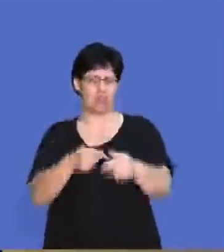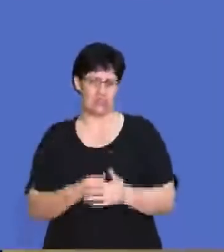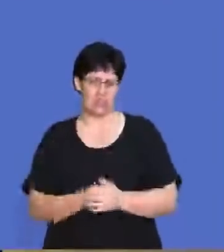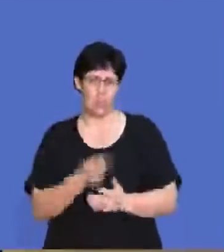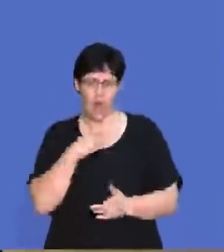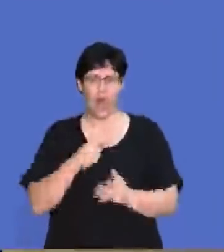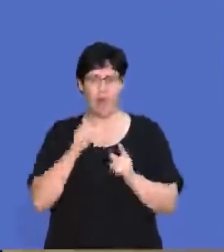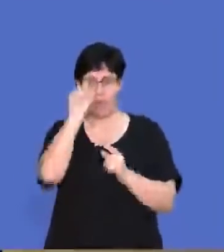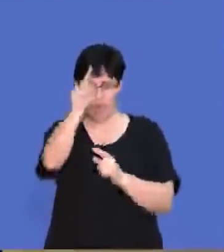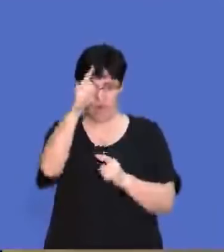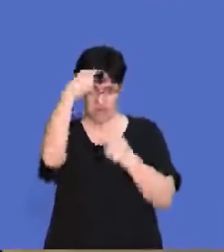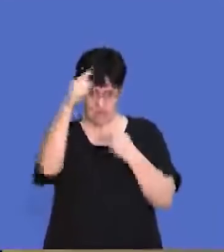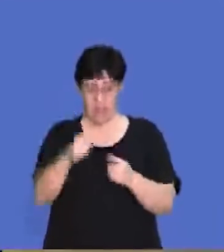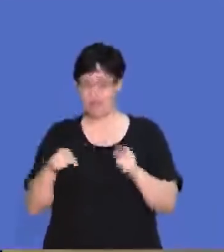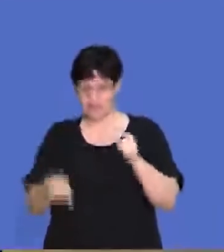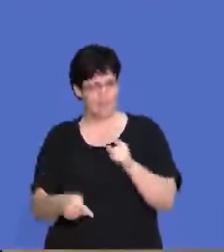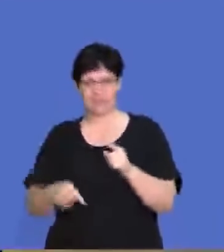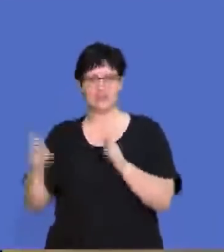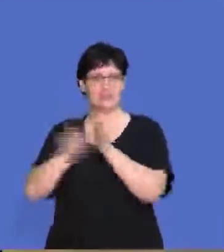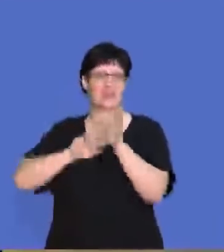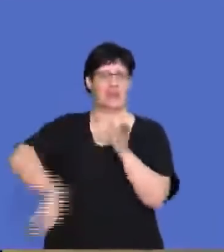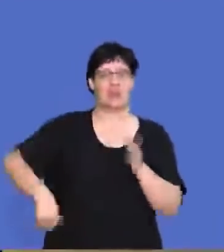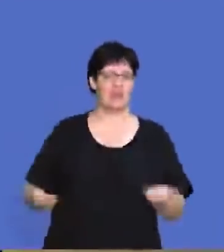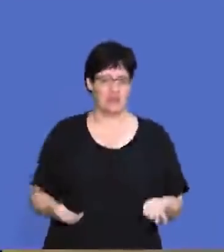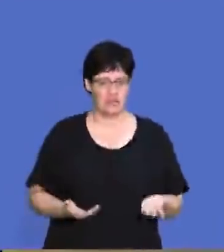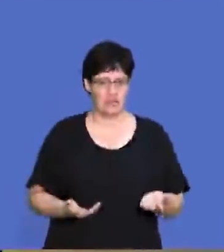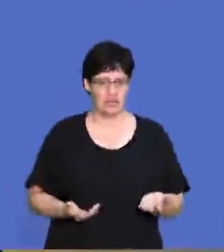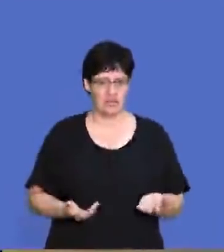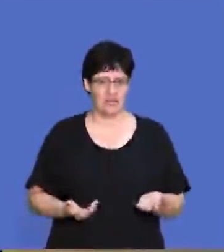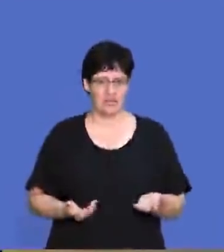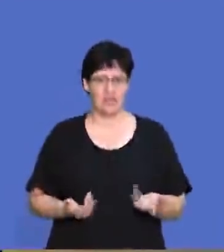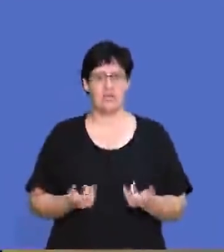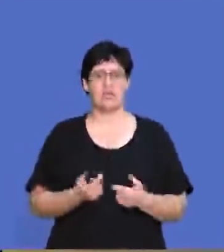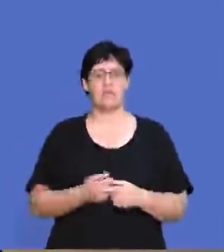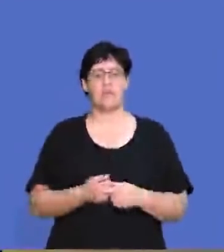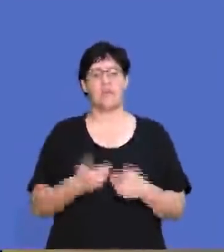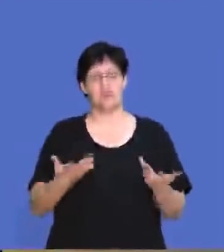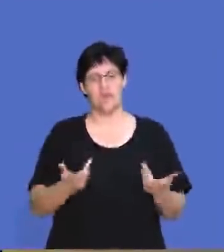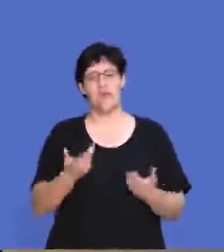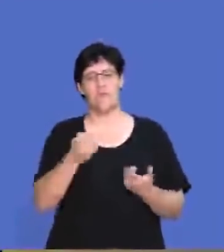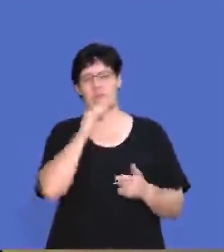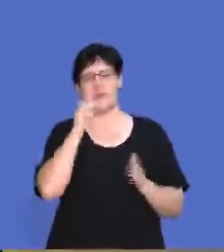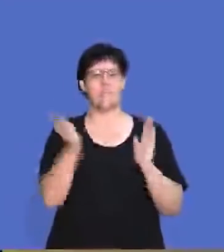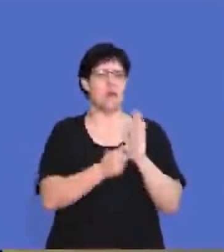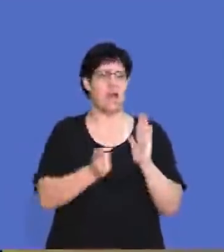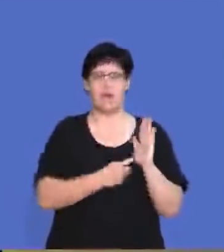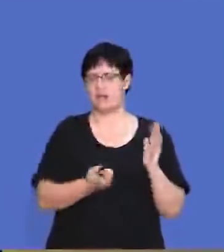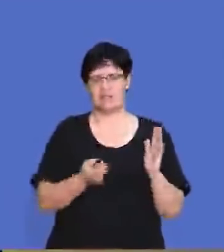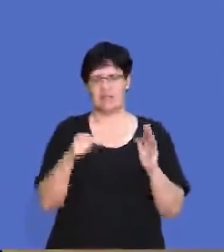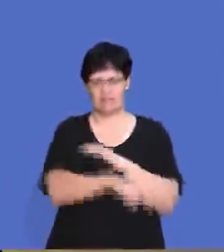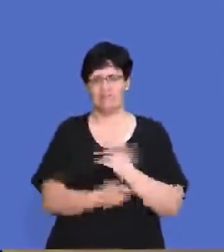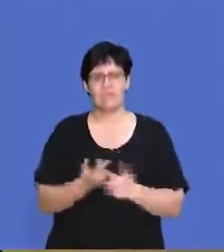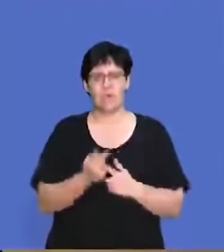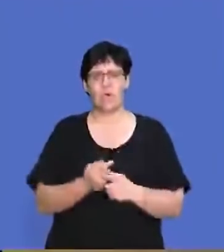They're not going to count for the full amount there. You're only going to mark the first question of your essay question. They're only going to